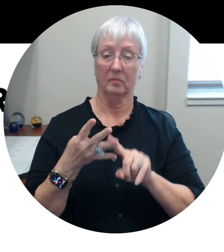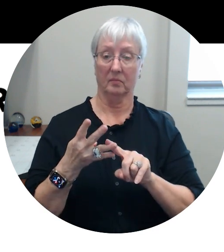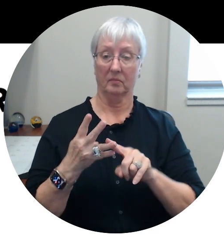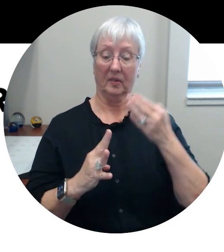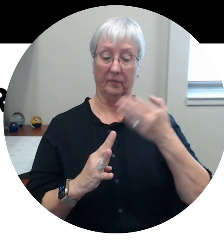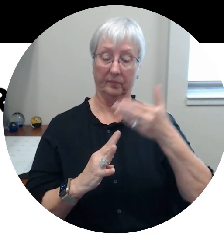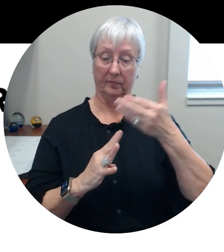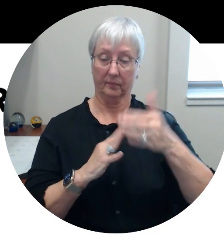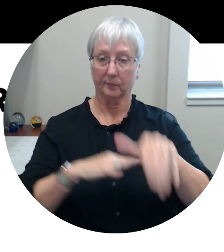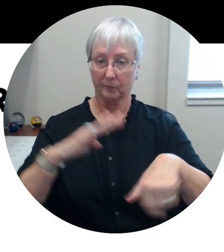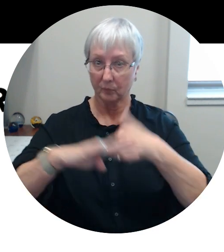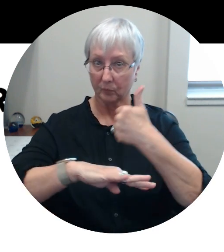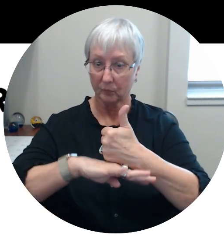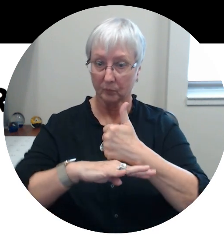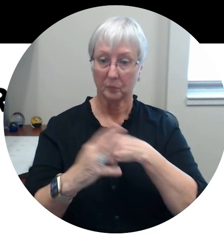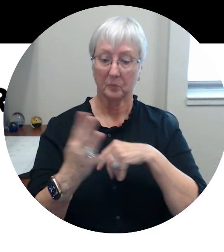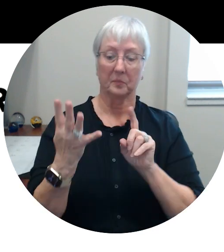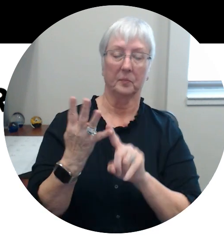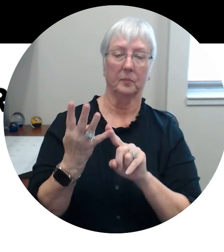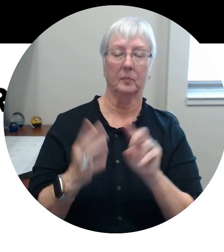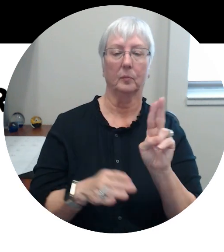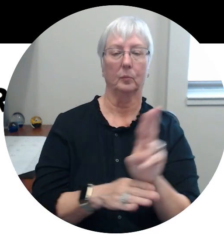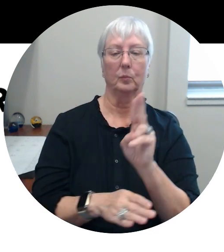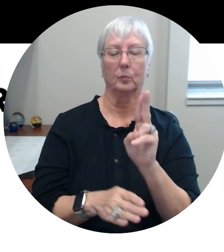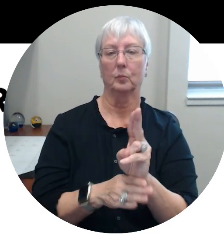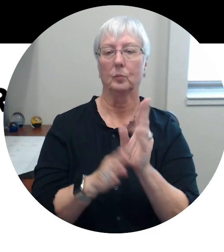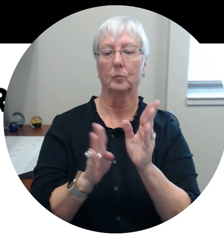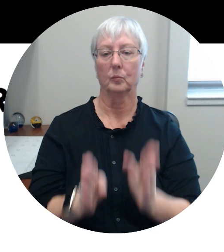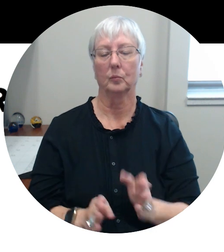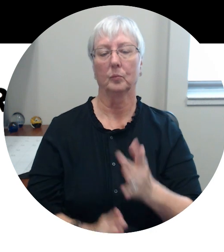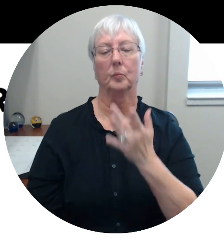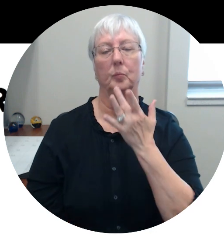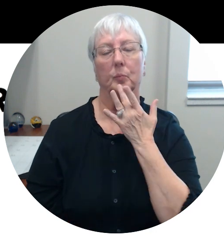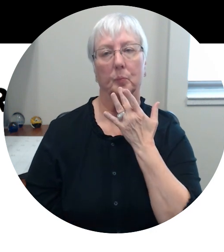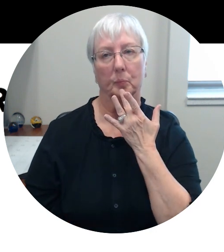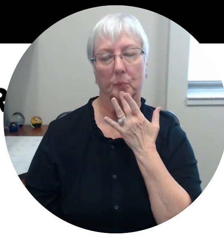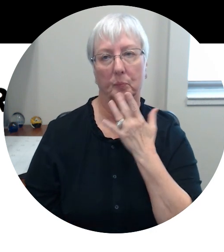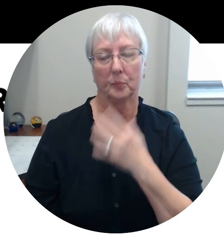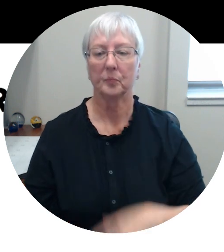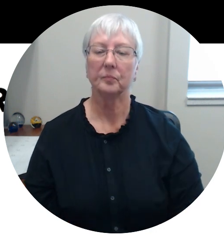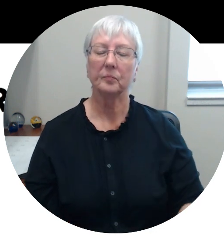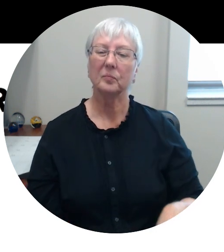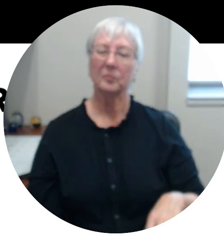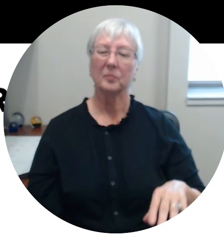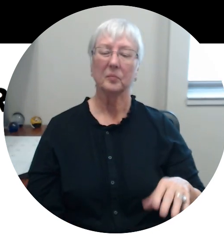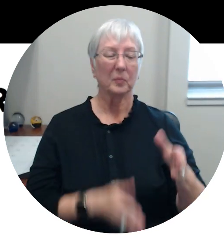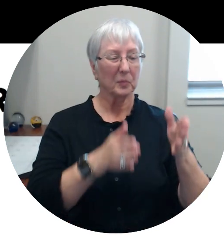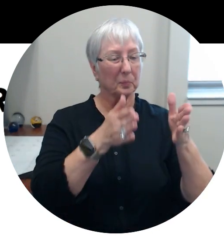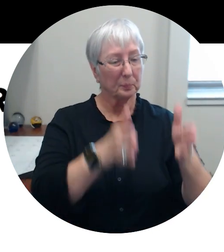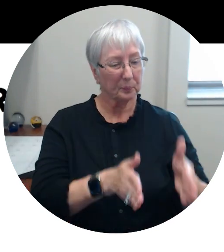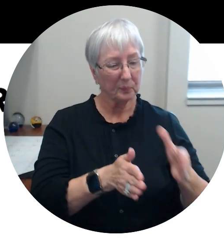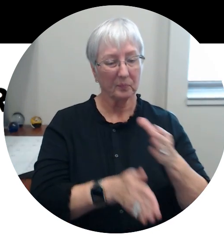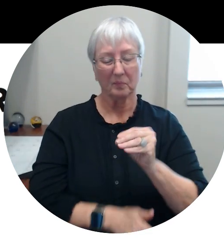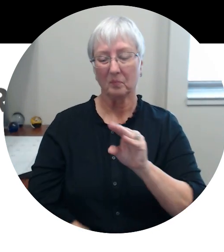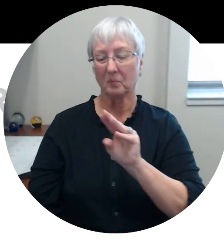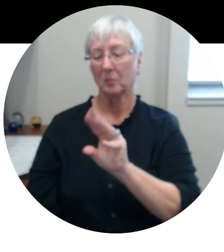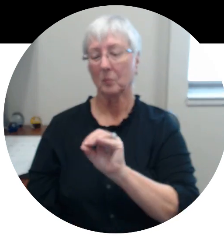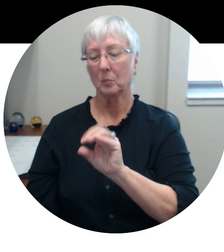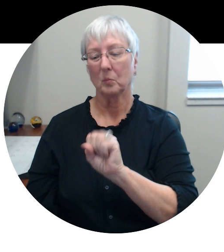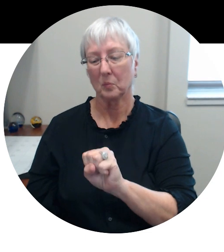user viewing our websites has actually set. The type designer is an individual, and the OS really only have a small part in that overall